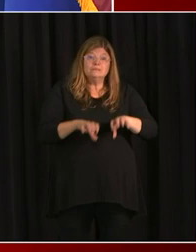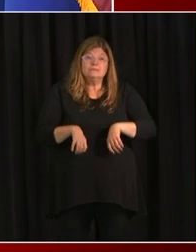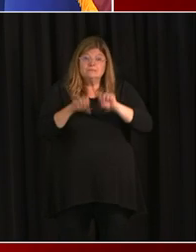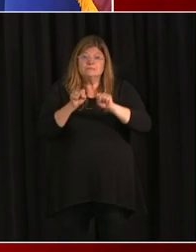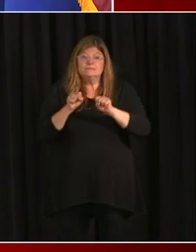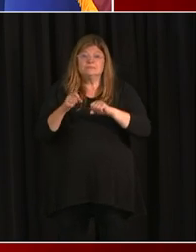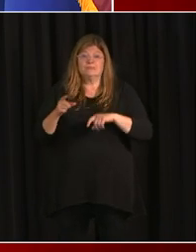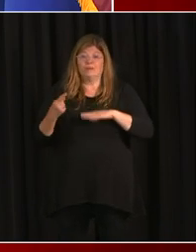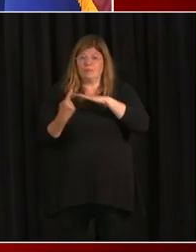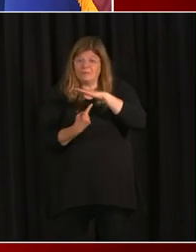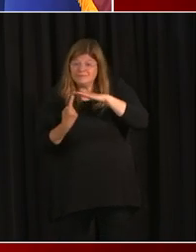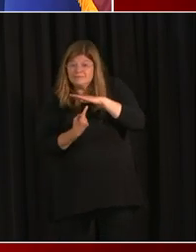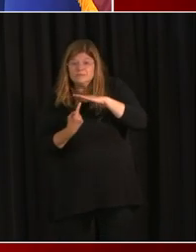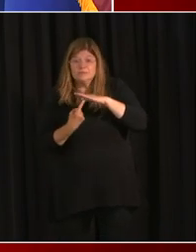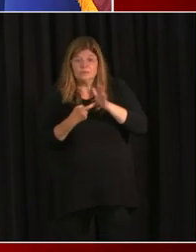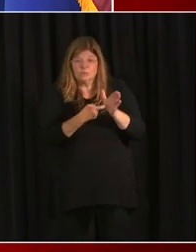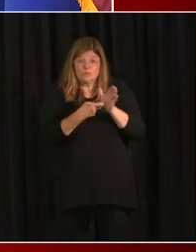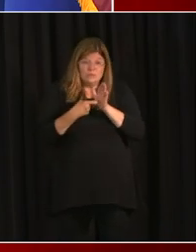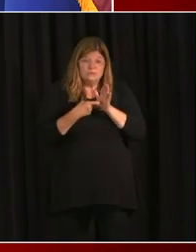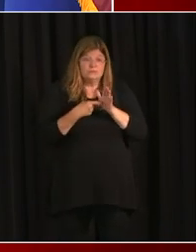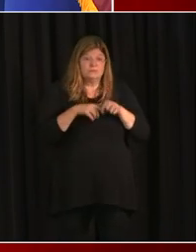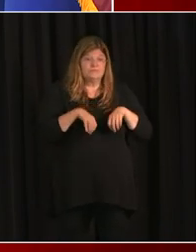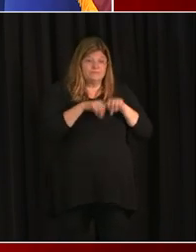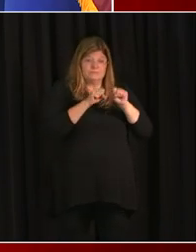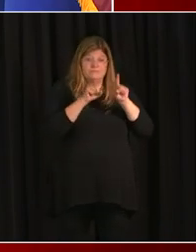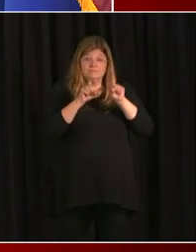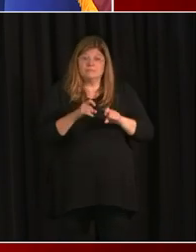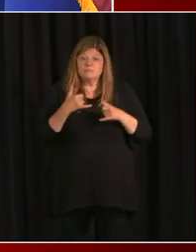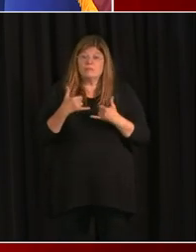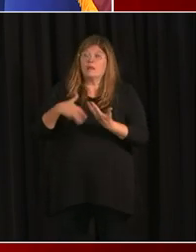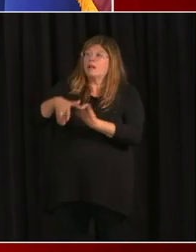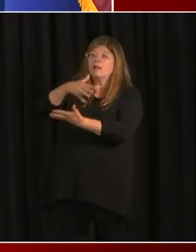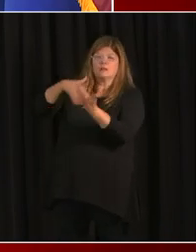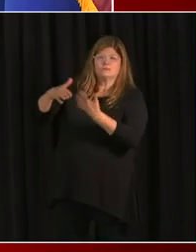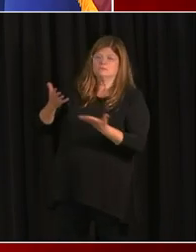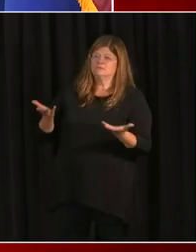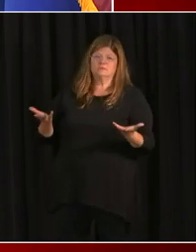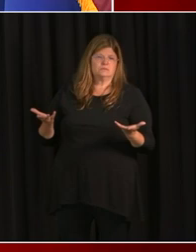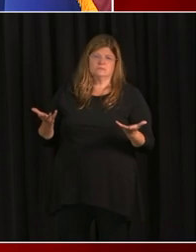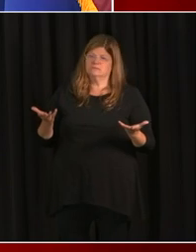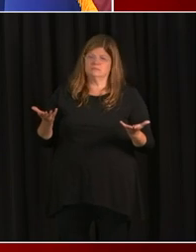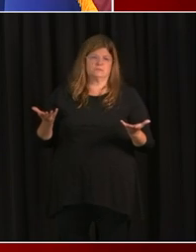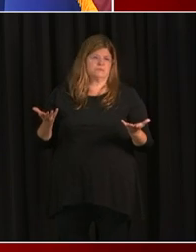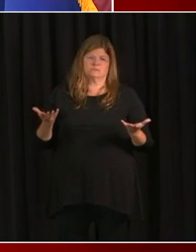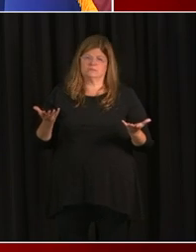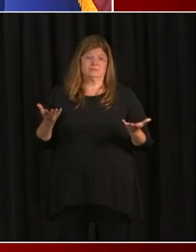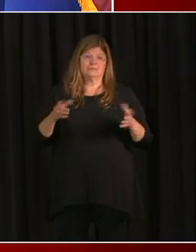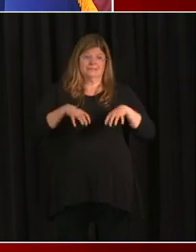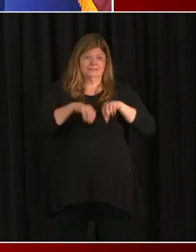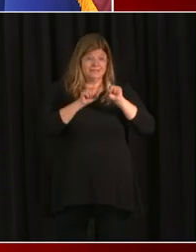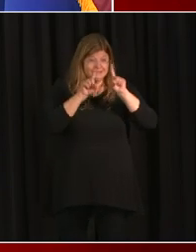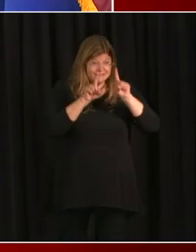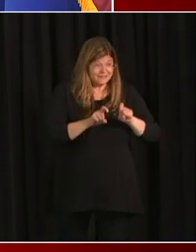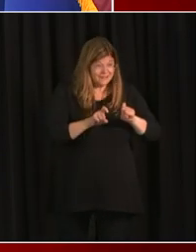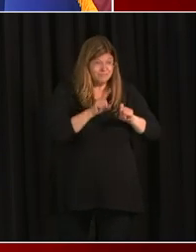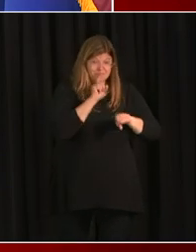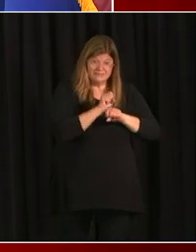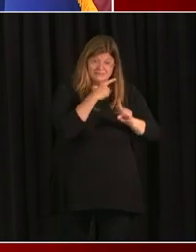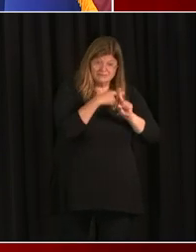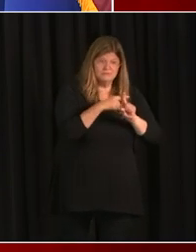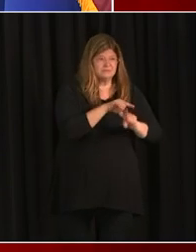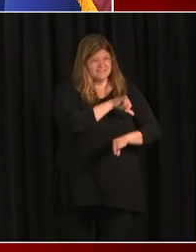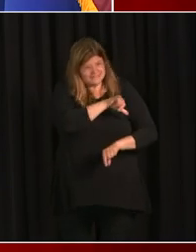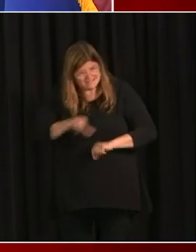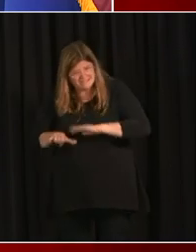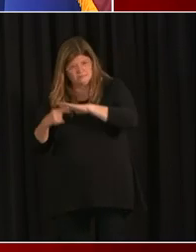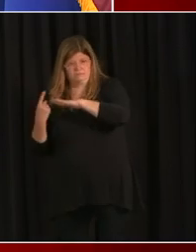quarantined. So while your test results are pending, you should be quarantining. You should not, if you have the desire to get a test,